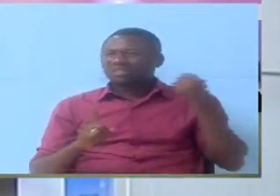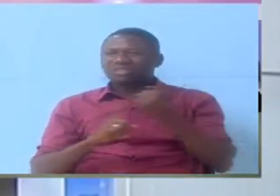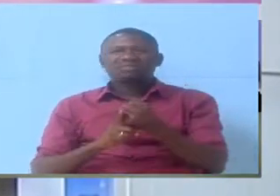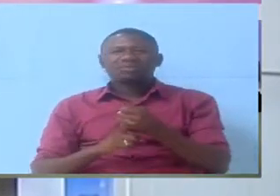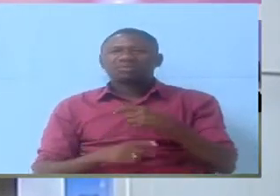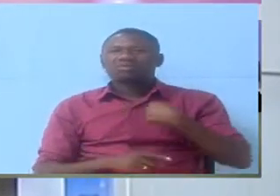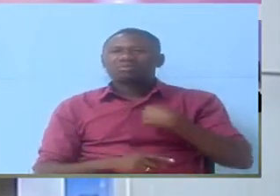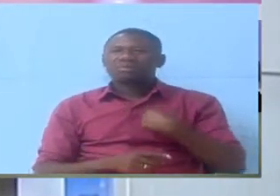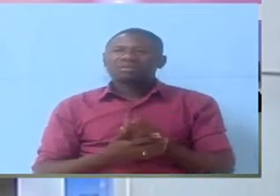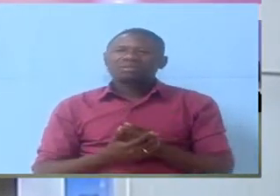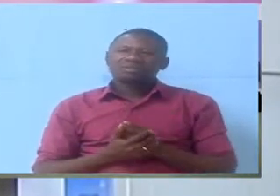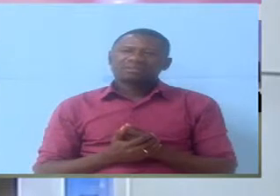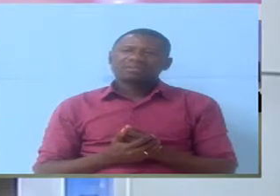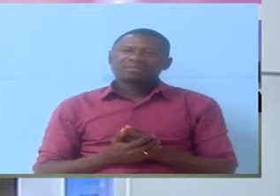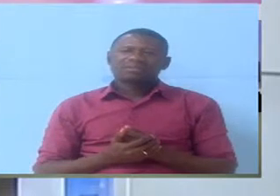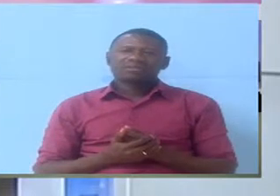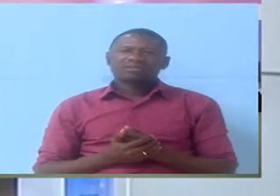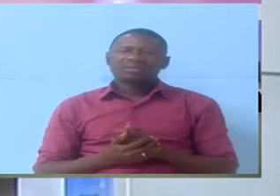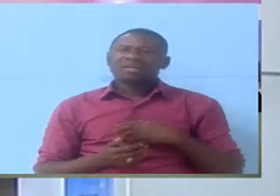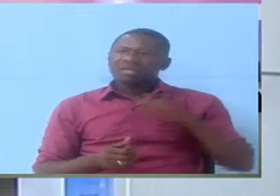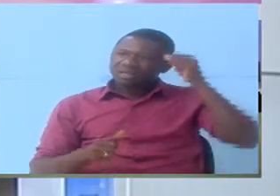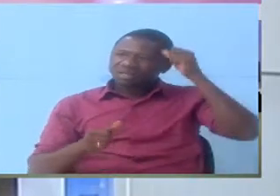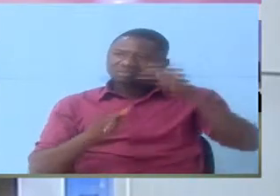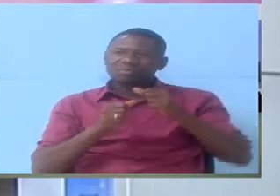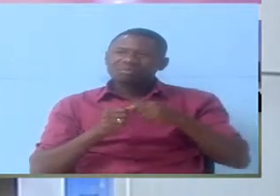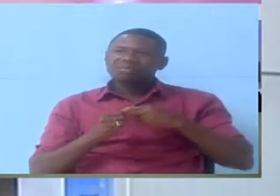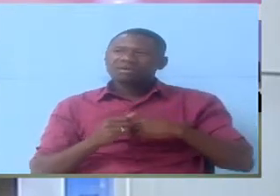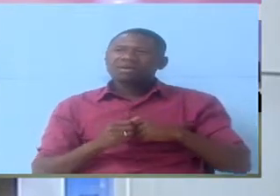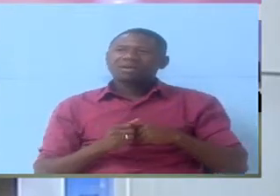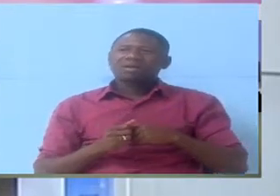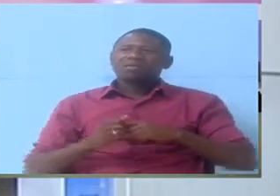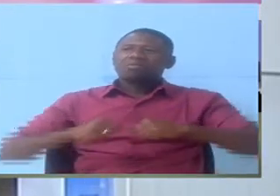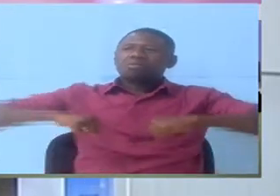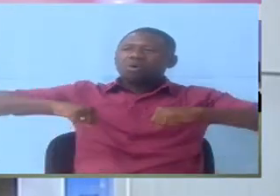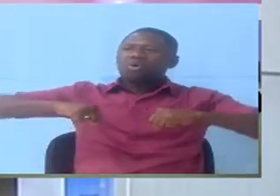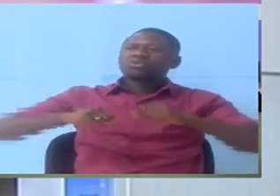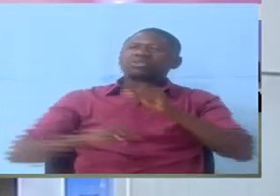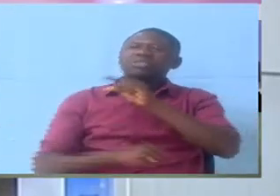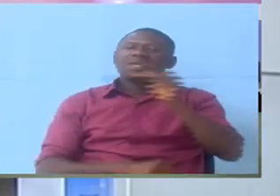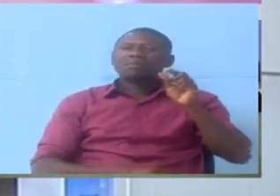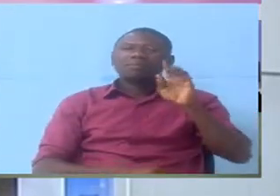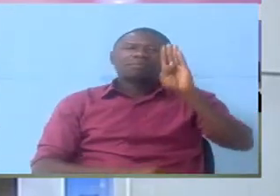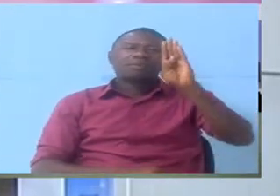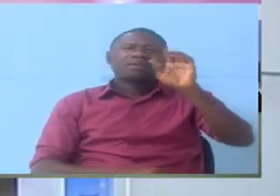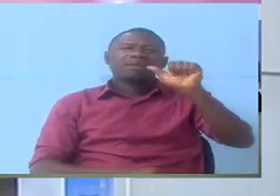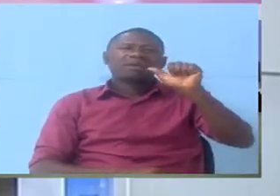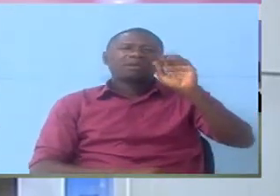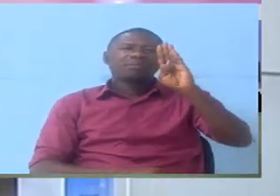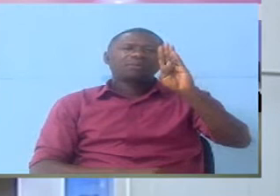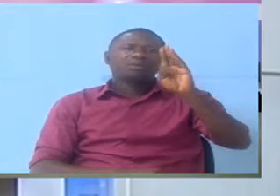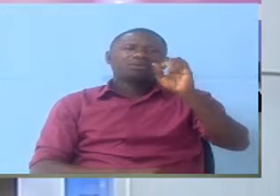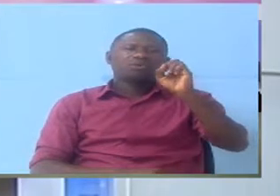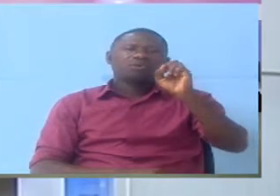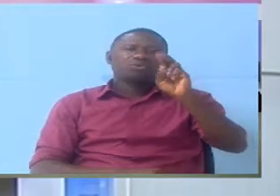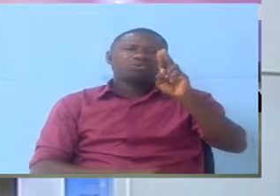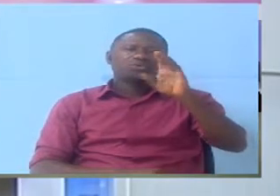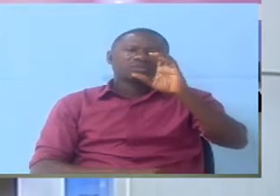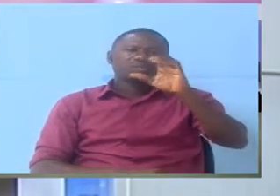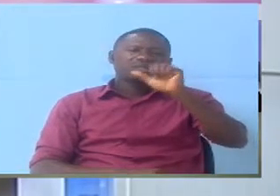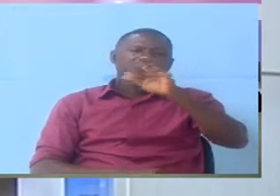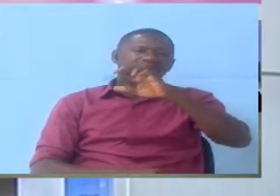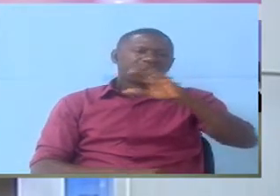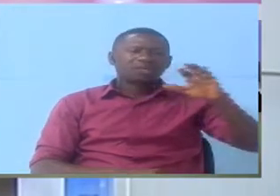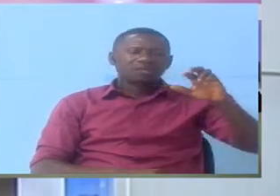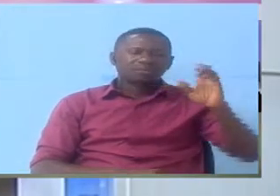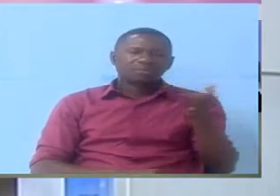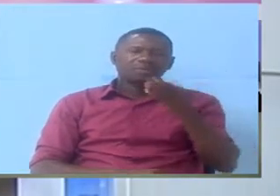Then I remember one of my boss called Babu Karsow. Ngakilo bota nanya tonkolo kilimbije kafume Babu Karsow. Misona Babu